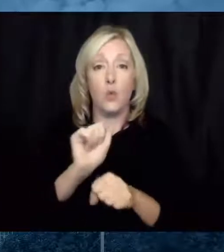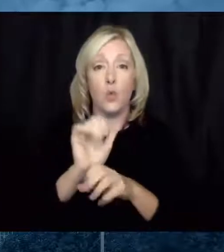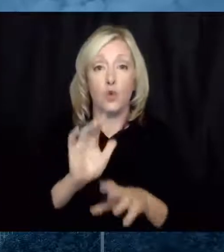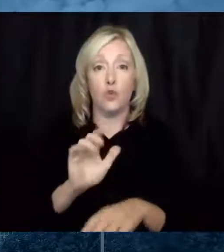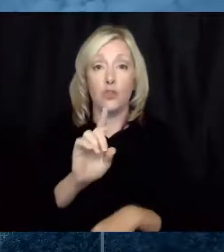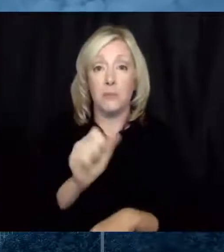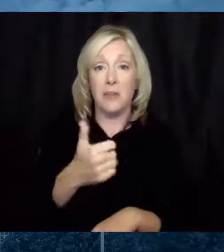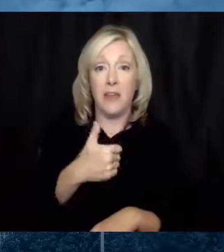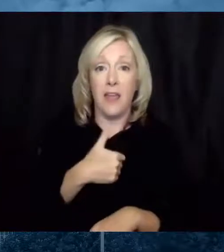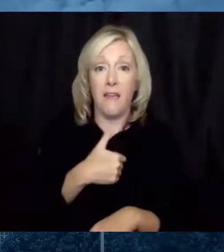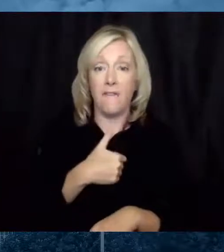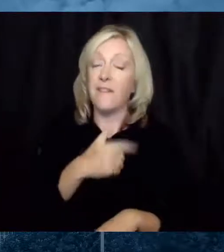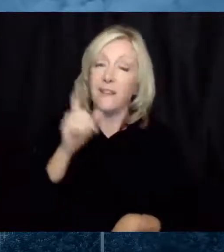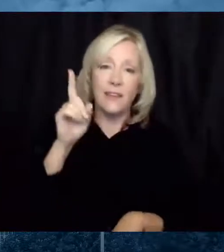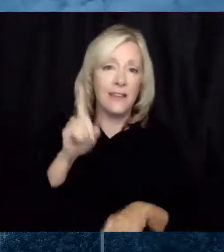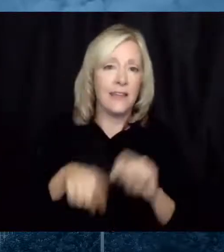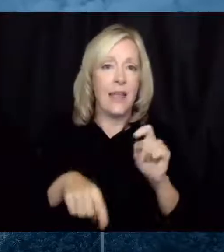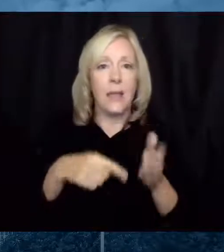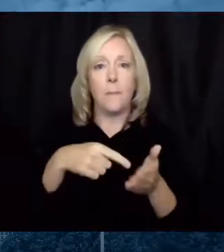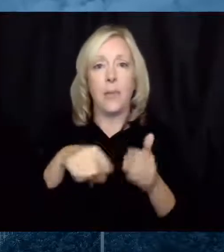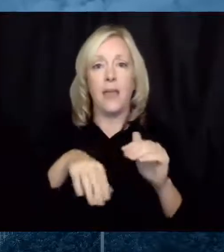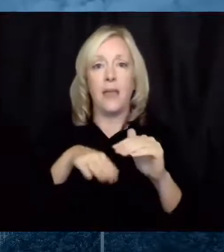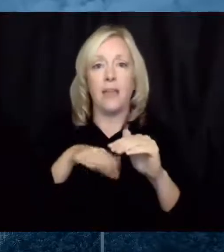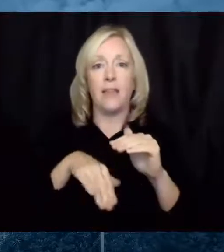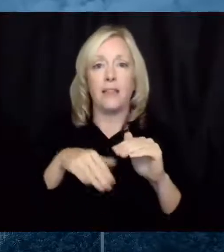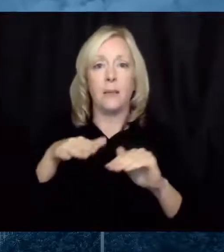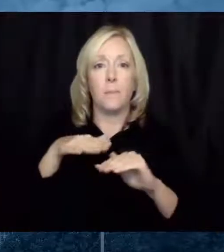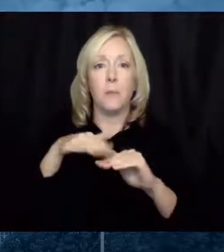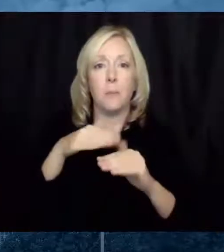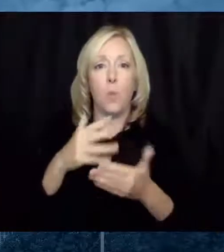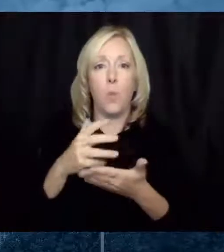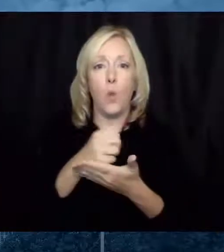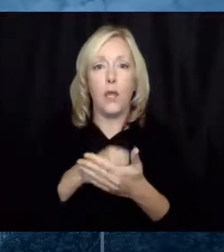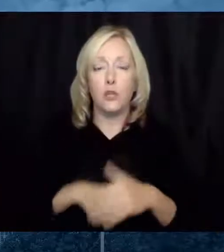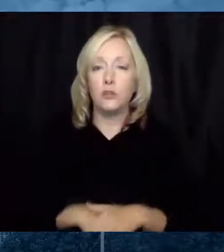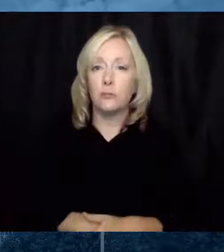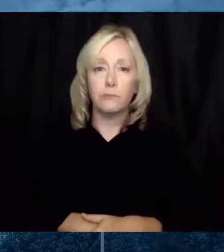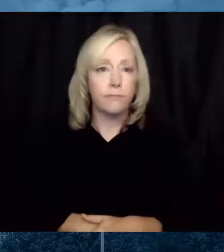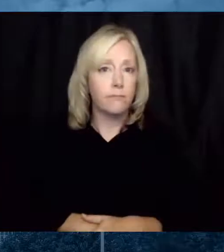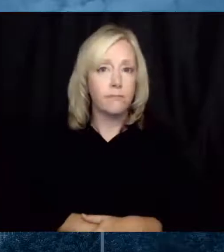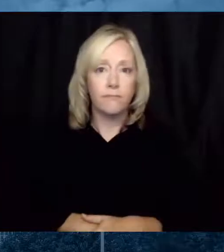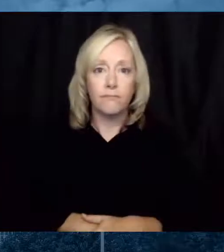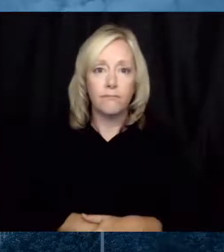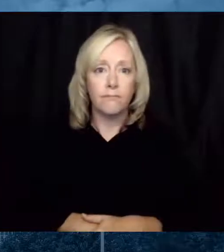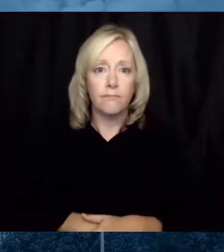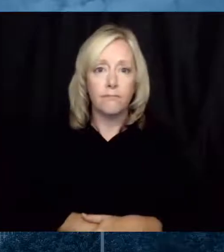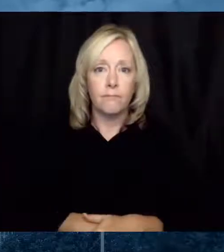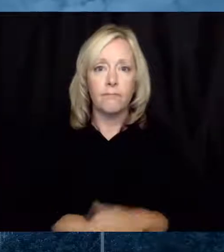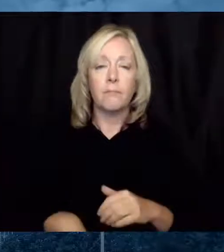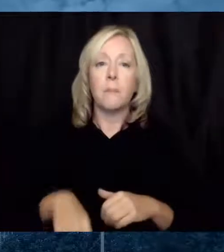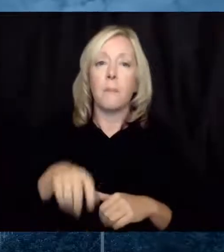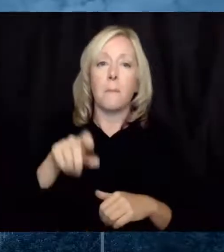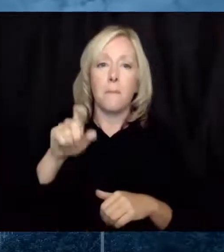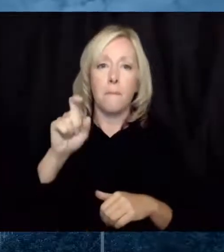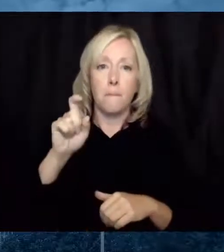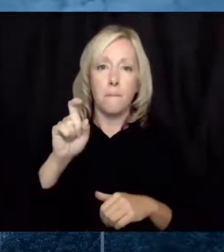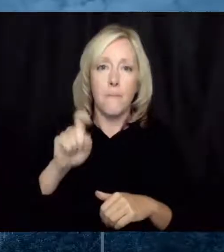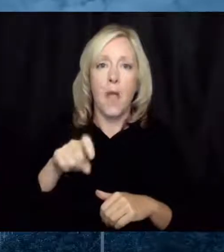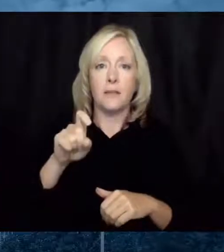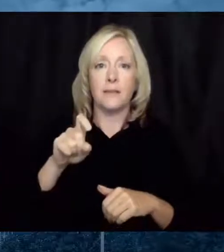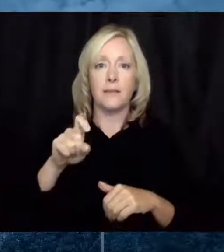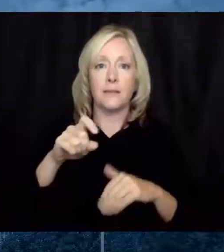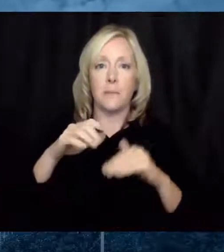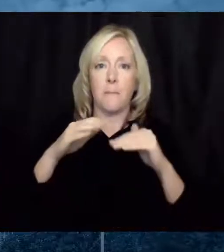no longer compensate an individual with disabilities at an hourly rate lower than minimum